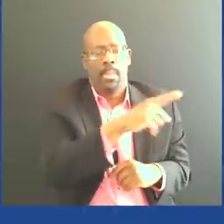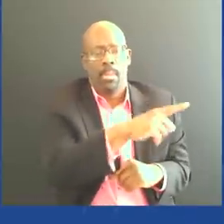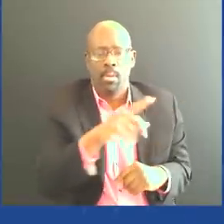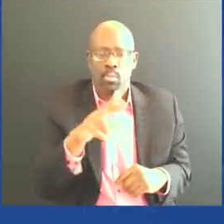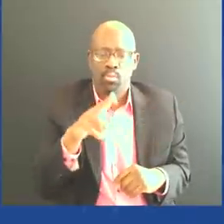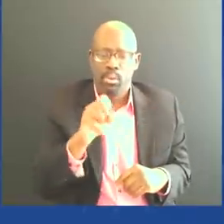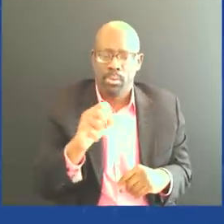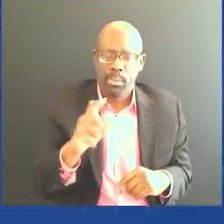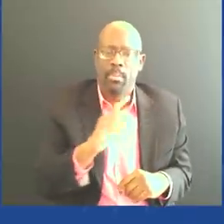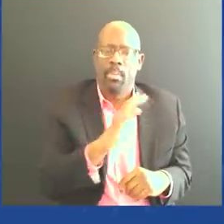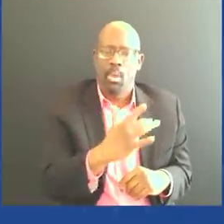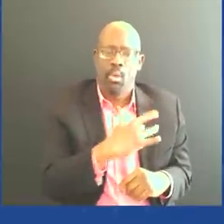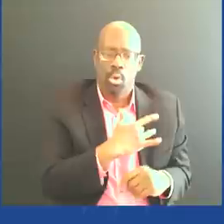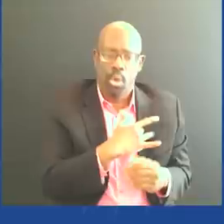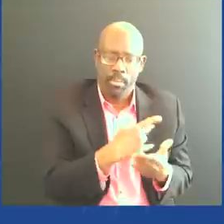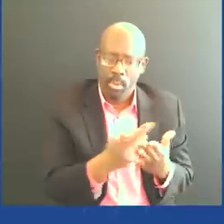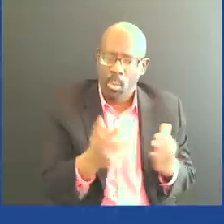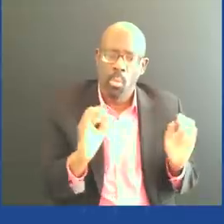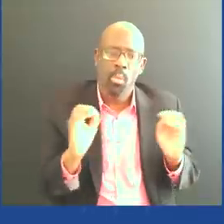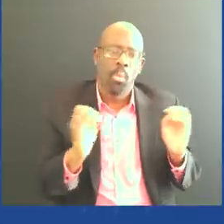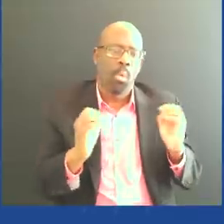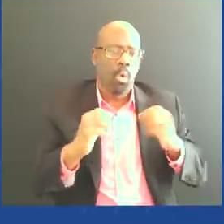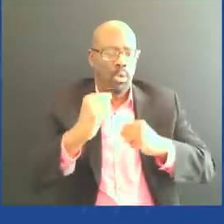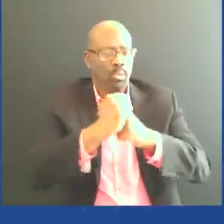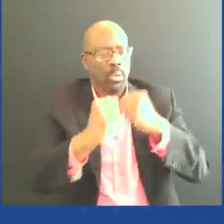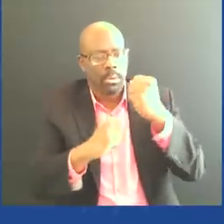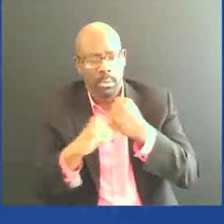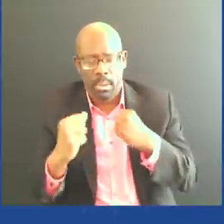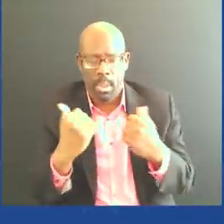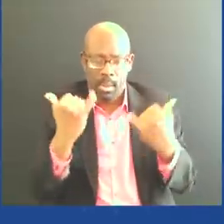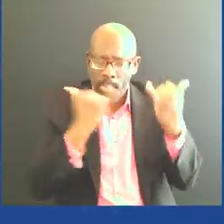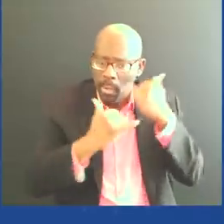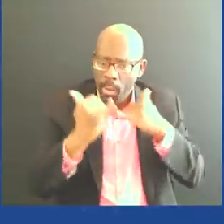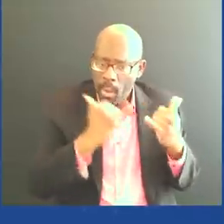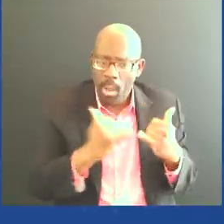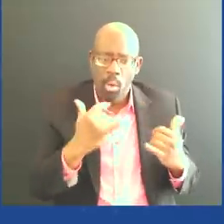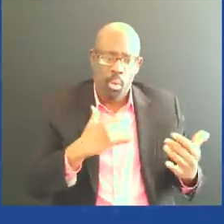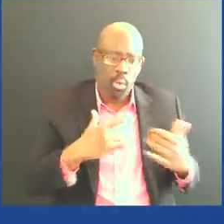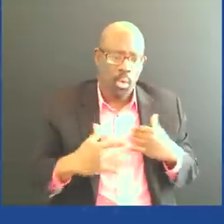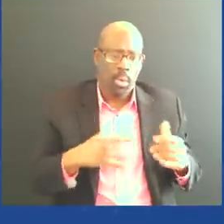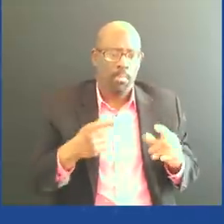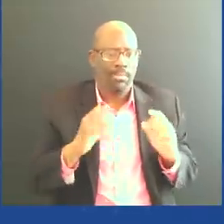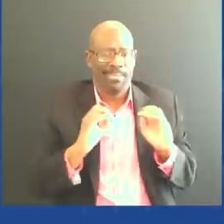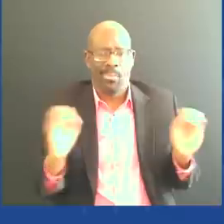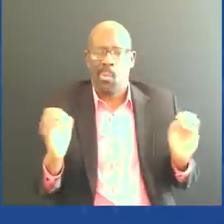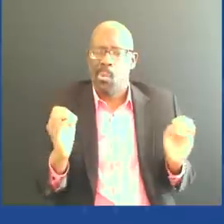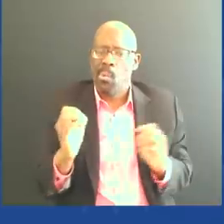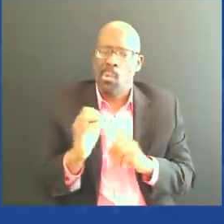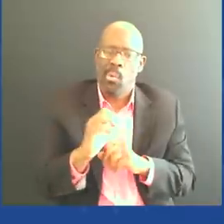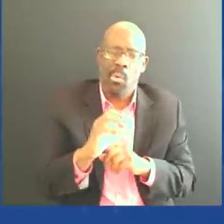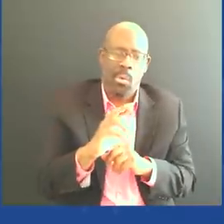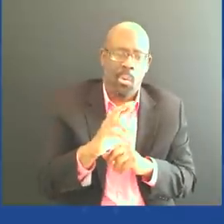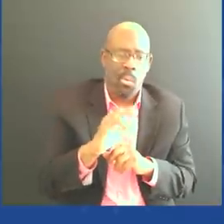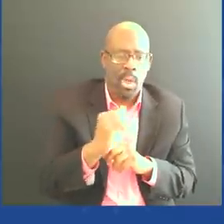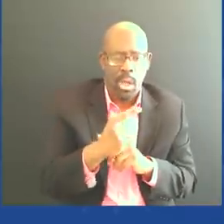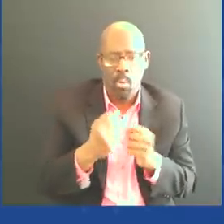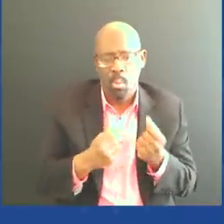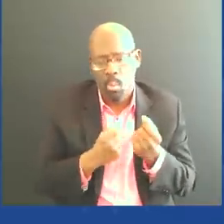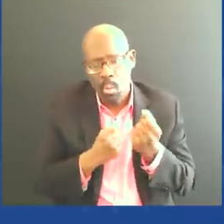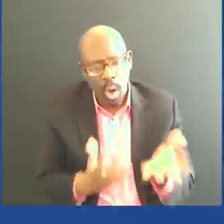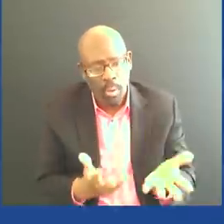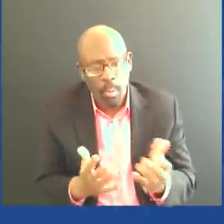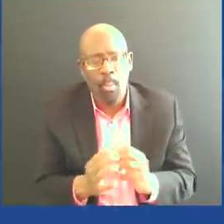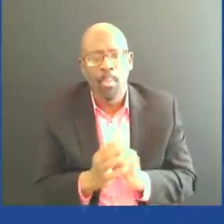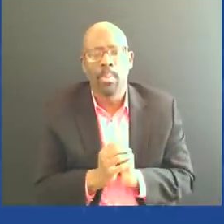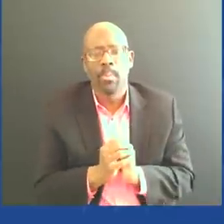are no structural deformities to worry about, no rigging to be worn out by rolling and pitching of the waves, No sails for the wind